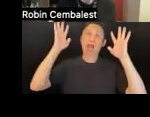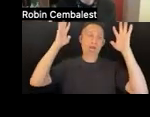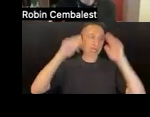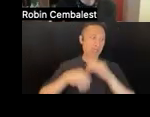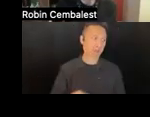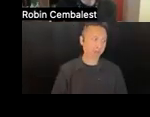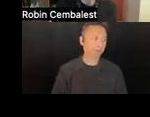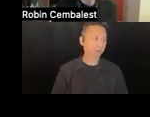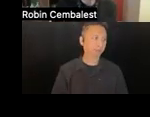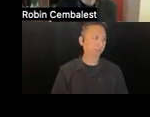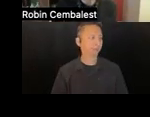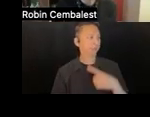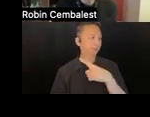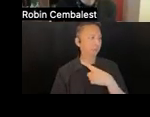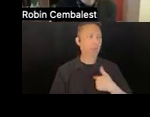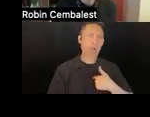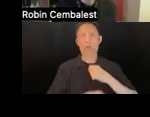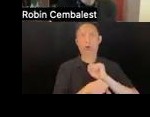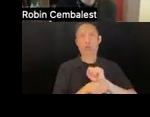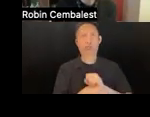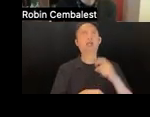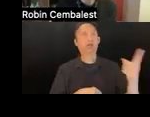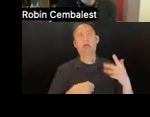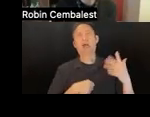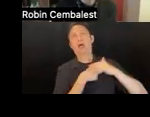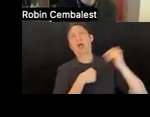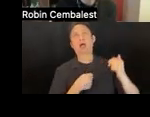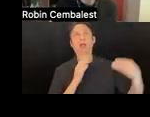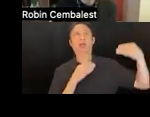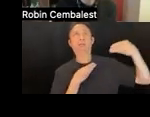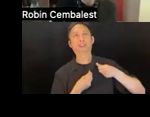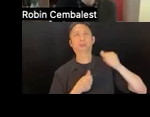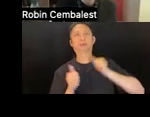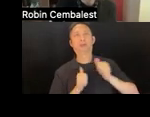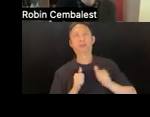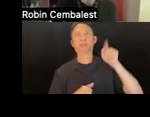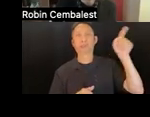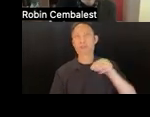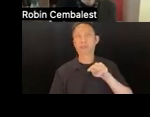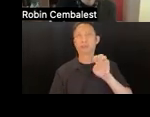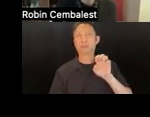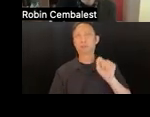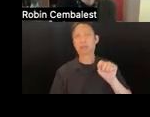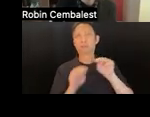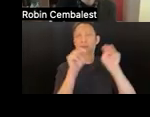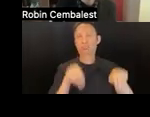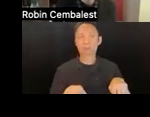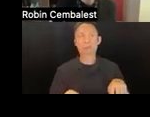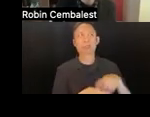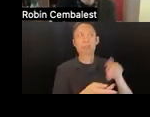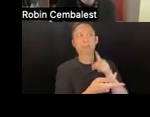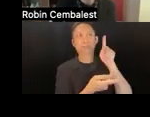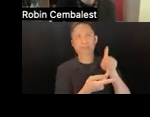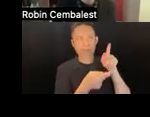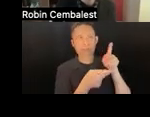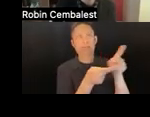I am working on a commissioned performance for the Metropolitan Museum. It will take place there in site-specific form, May 9th